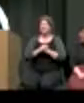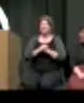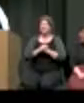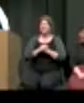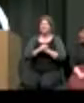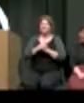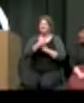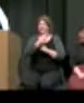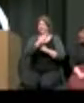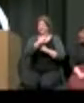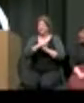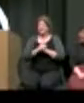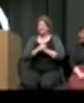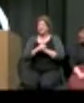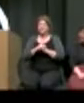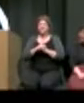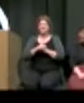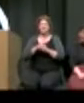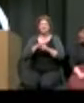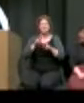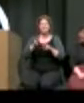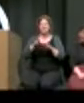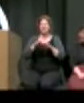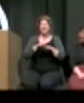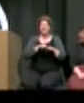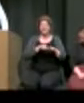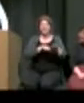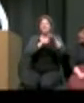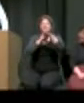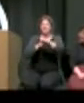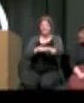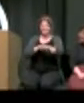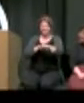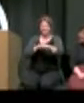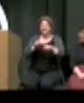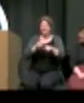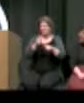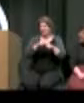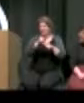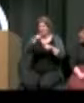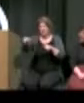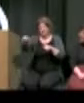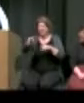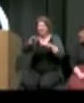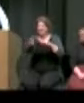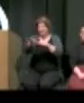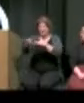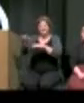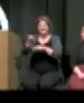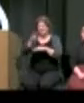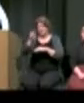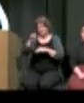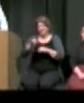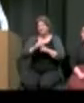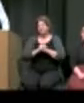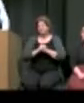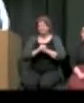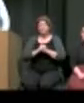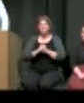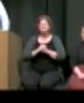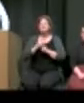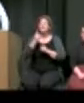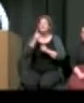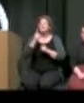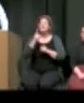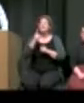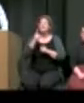then here it is about to be landed on the other side. This was that other abutment that we installed the same way. So one other thing